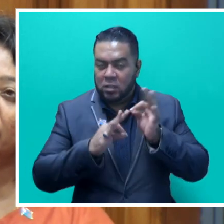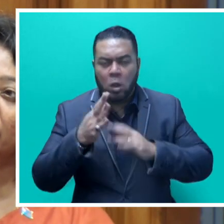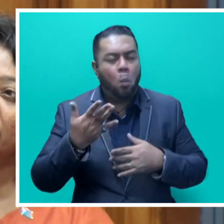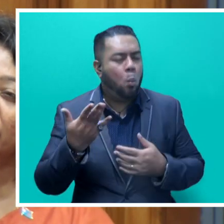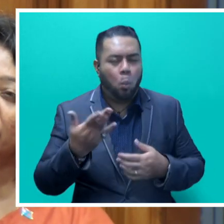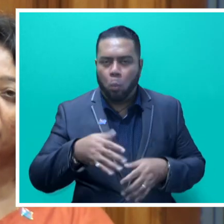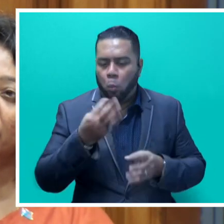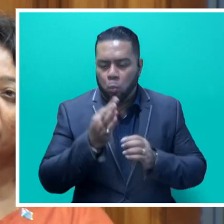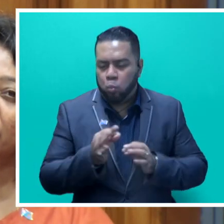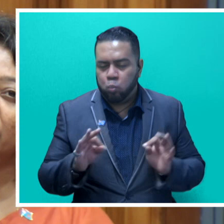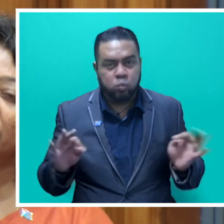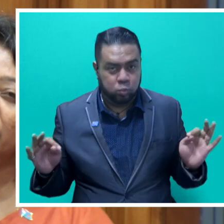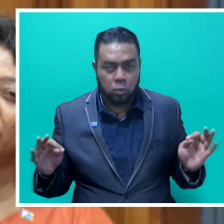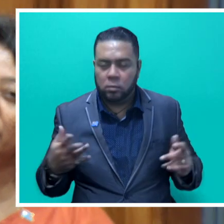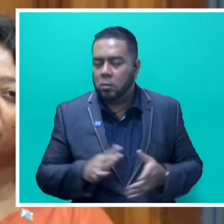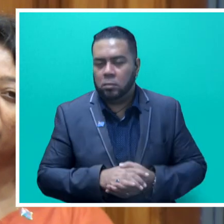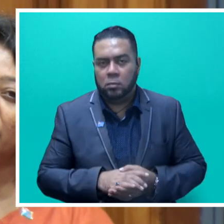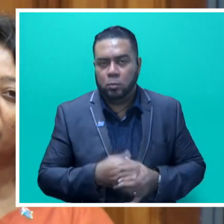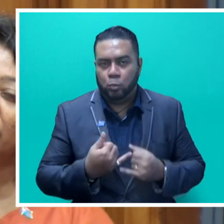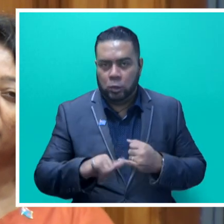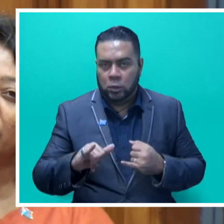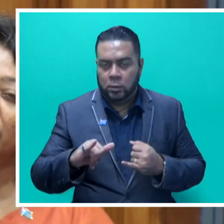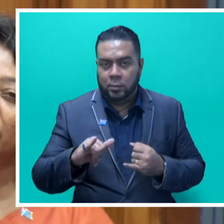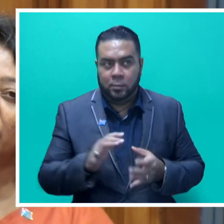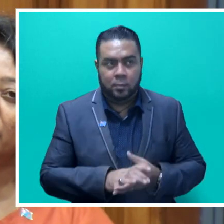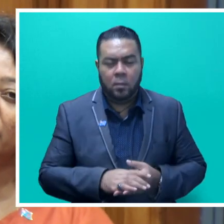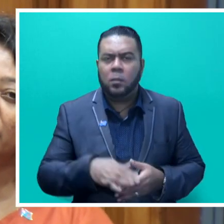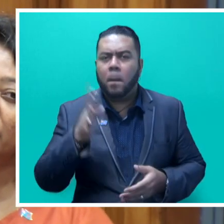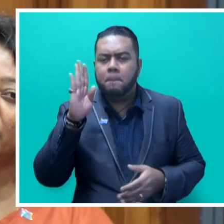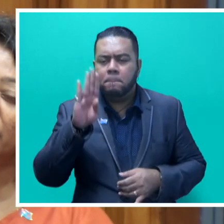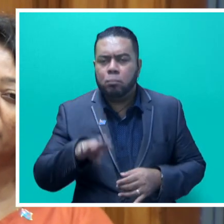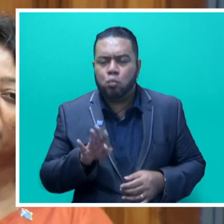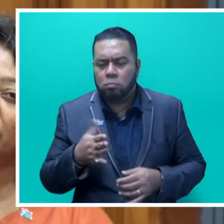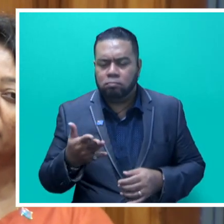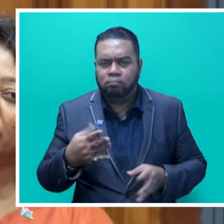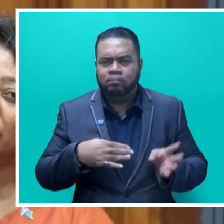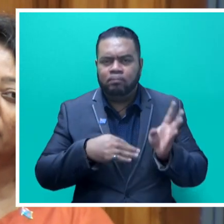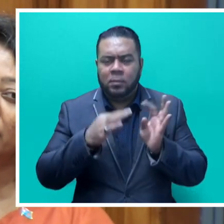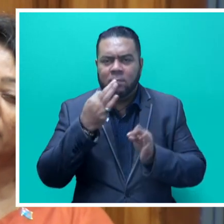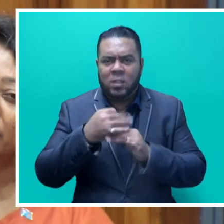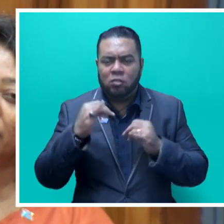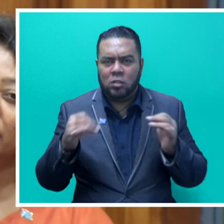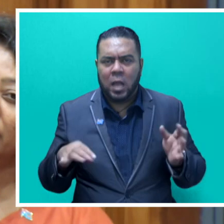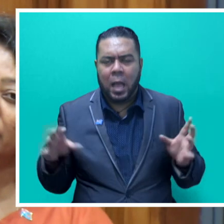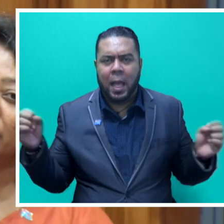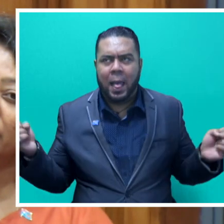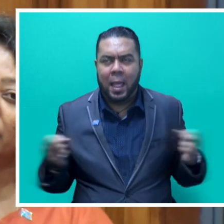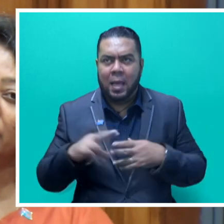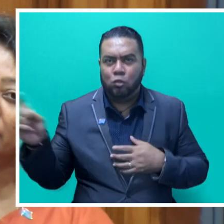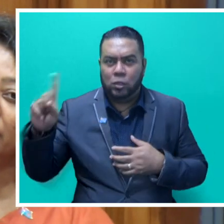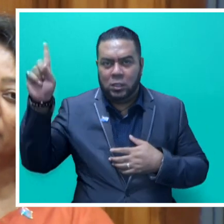rural areas that are characterized by lack or poor infrastructural facilities, such as electricity and good